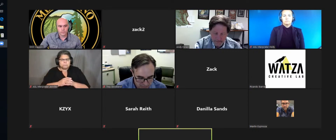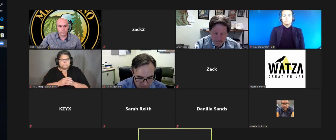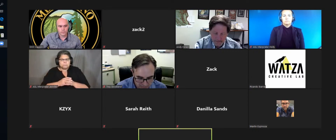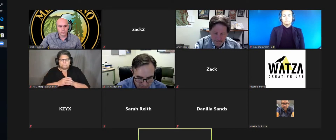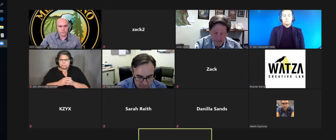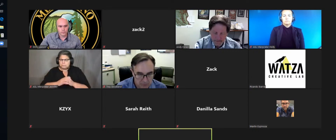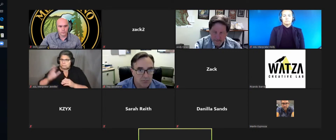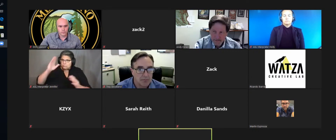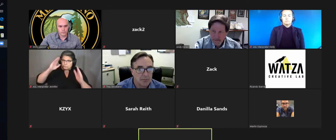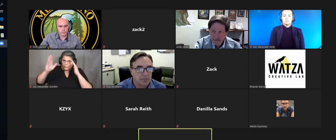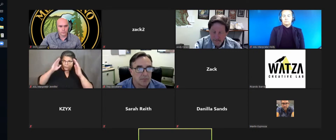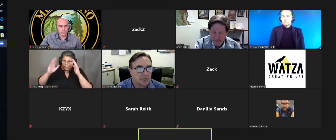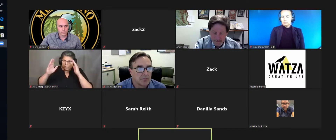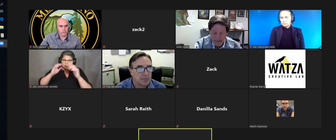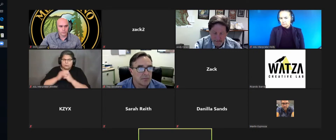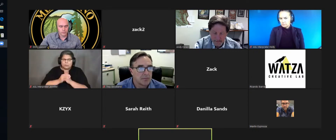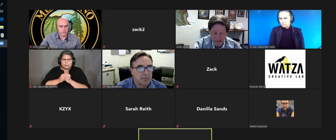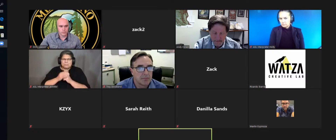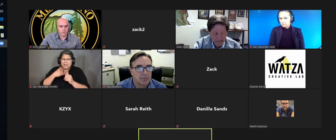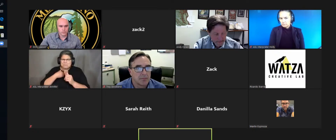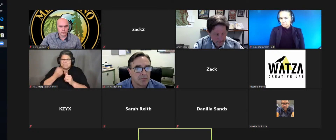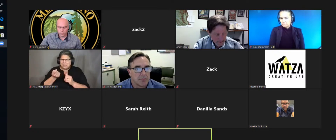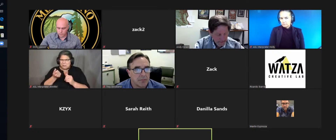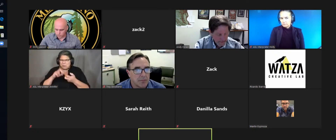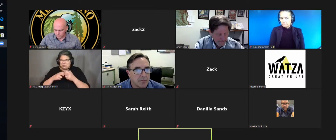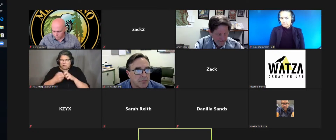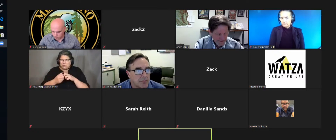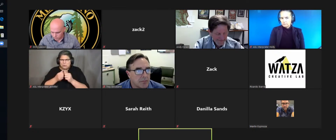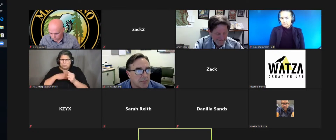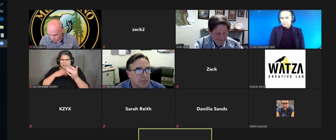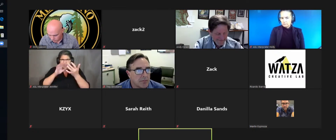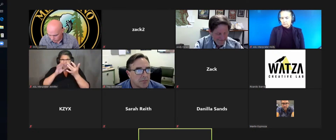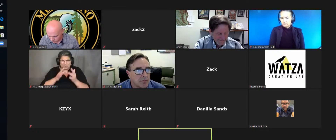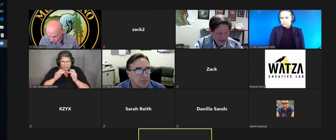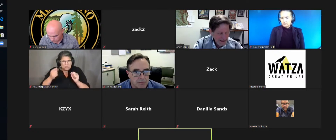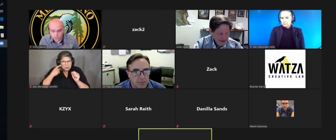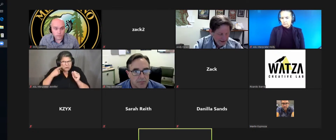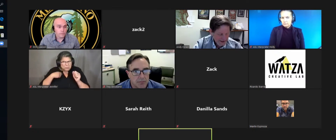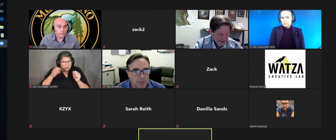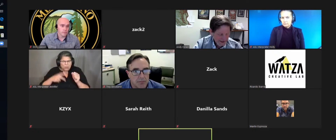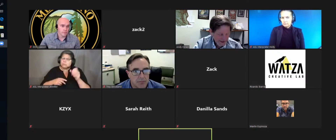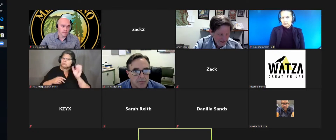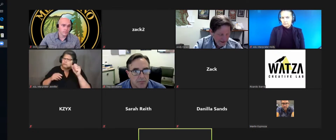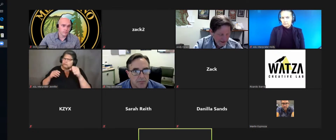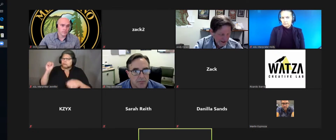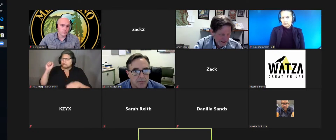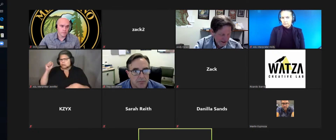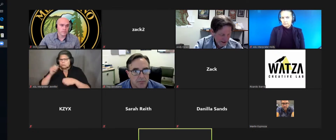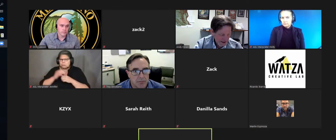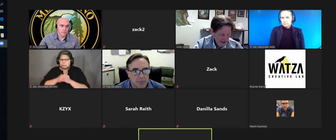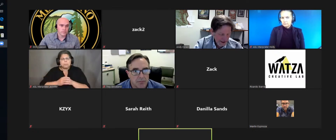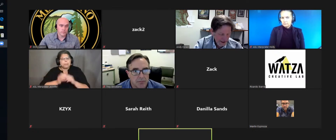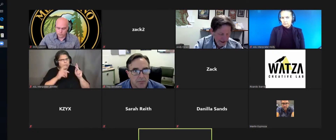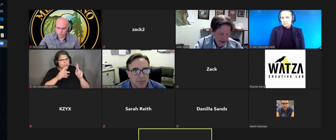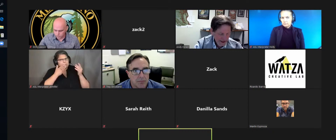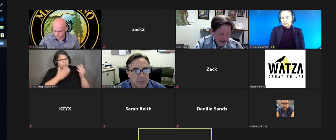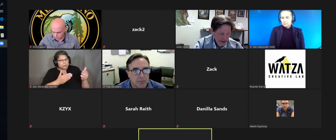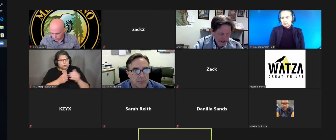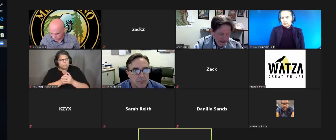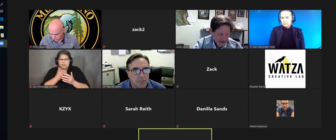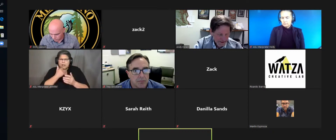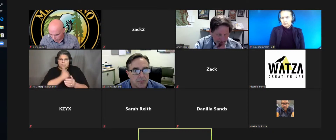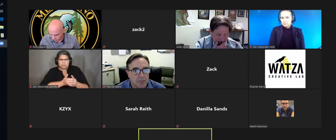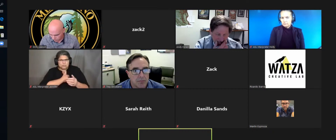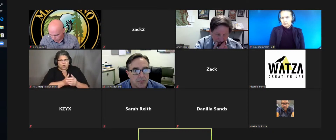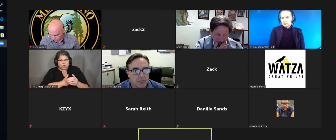Hi, everybody. I've been having some internet difficulties, so I just want to check that everybody can hear me. Yes. Thank you. And I apologize if